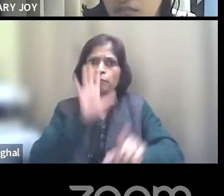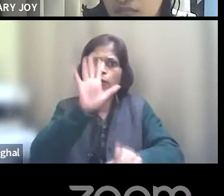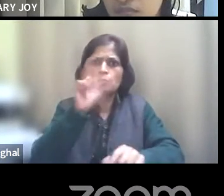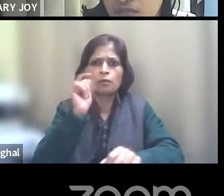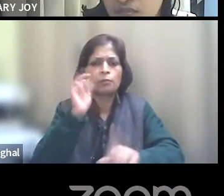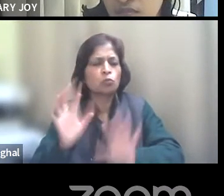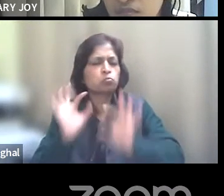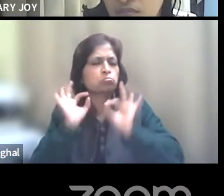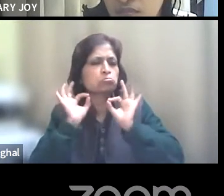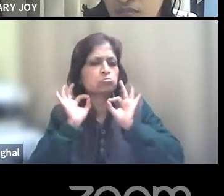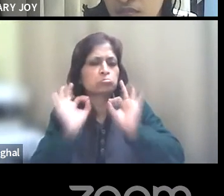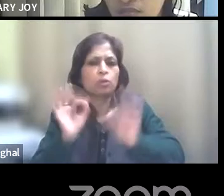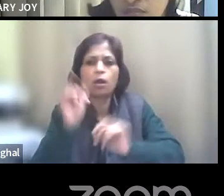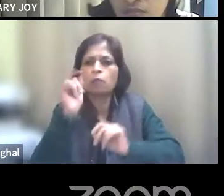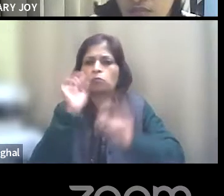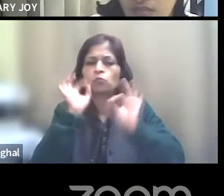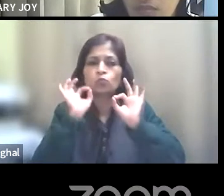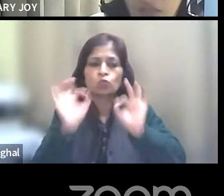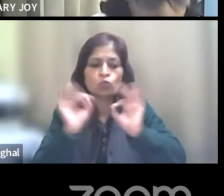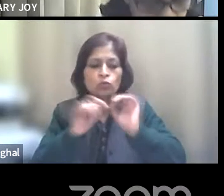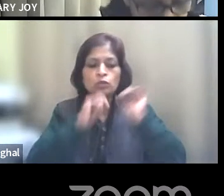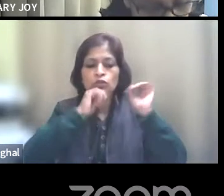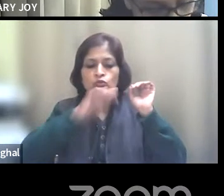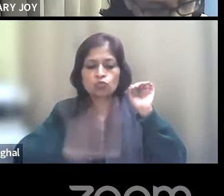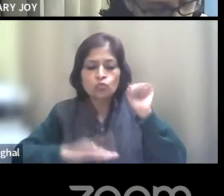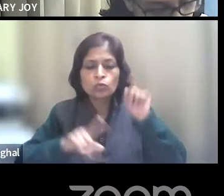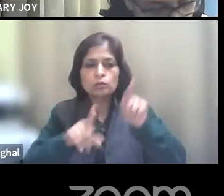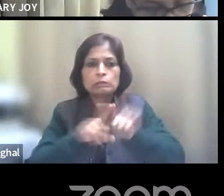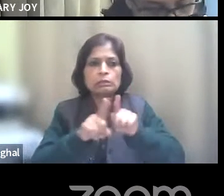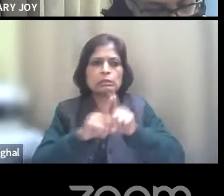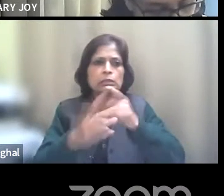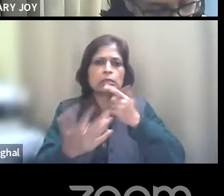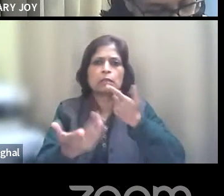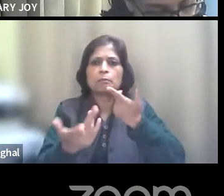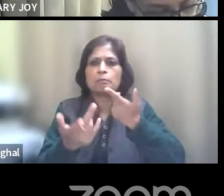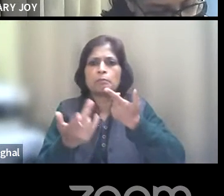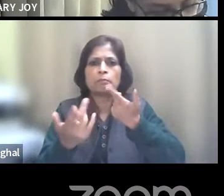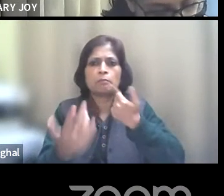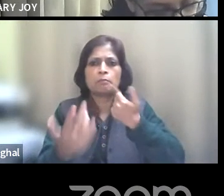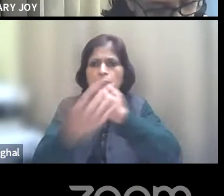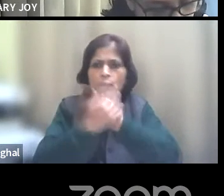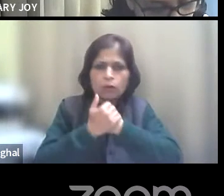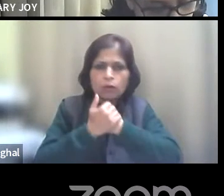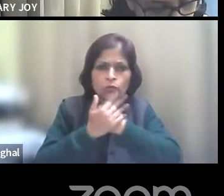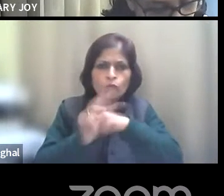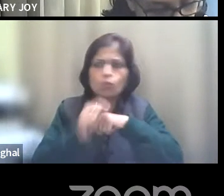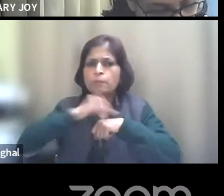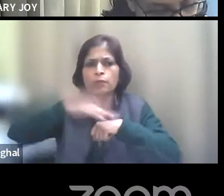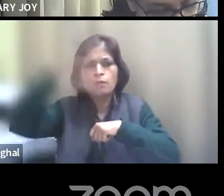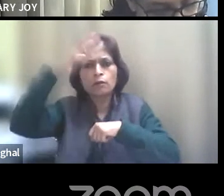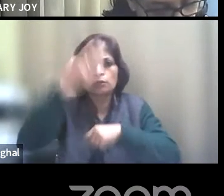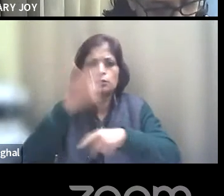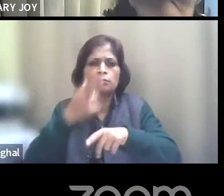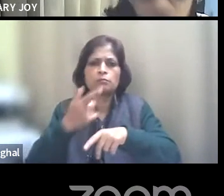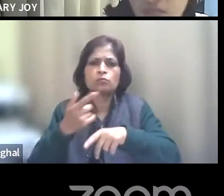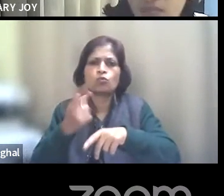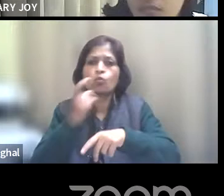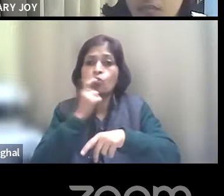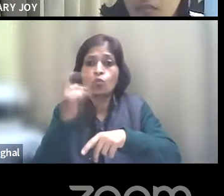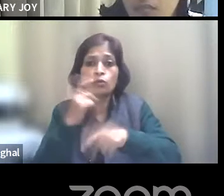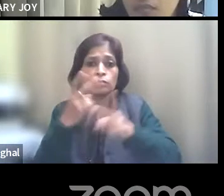amazing kind of work from early childhood to higher institutes of